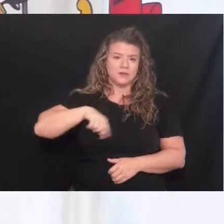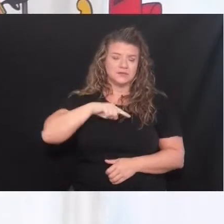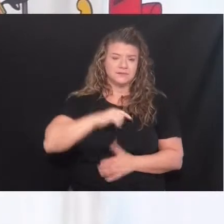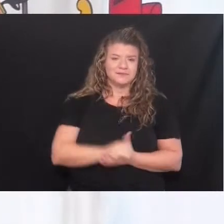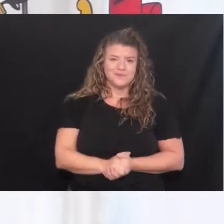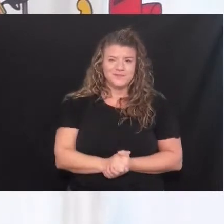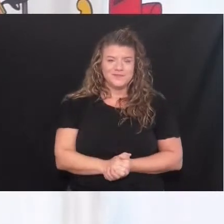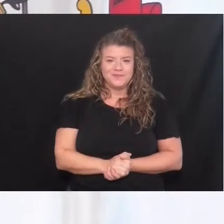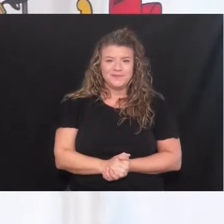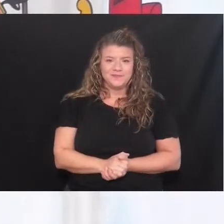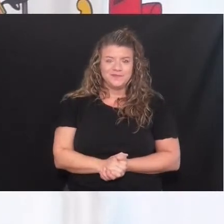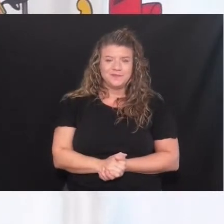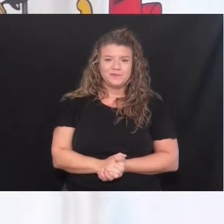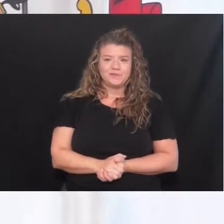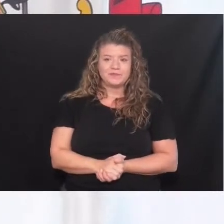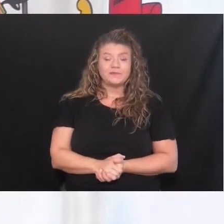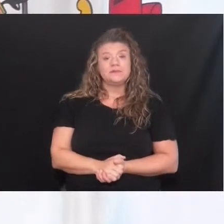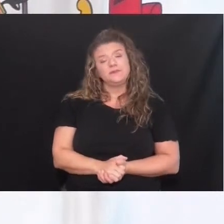way.